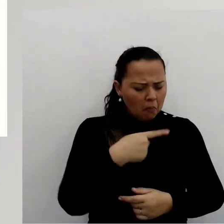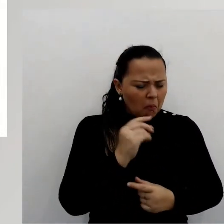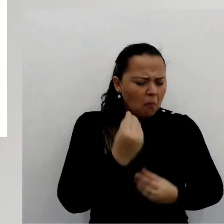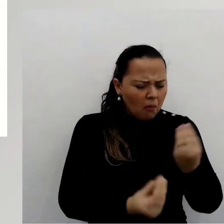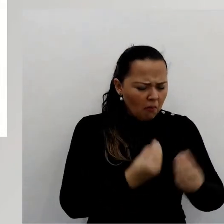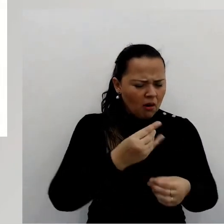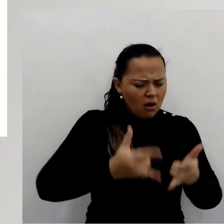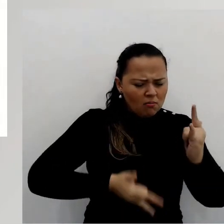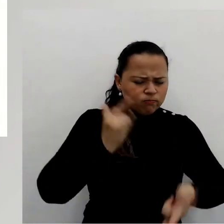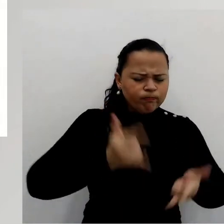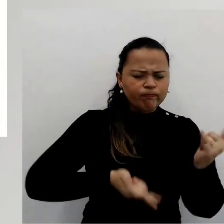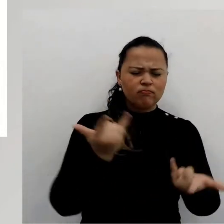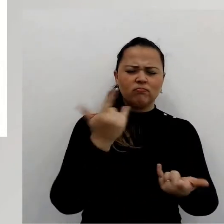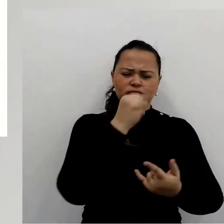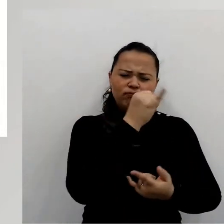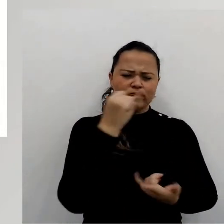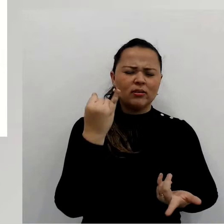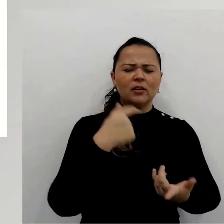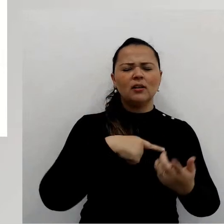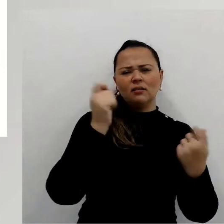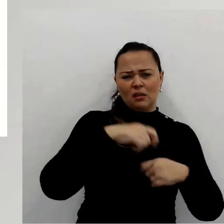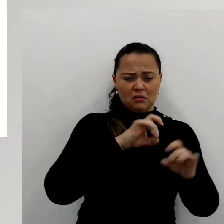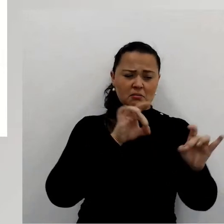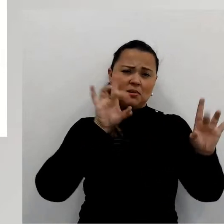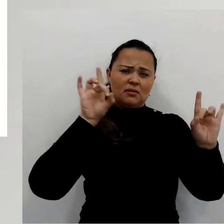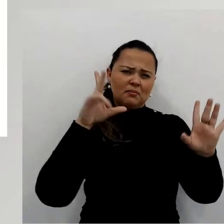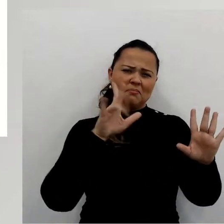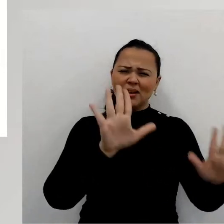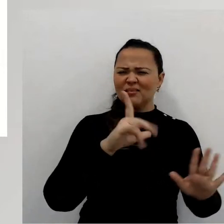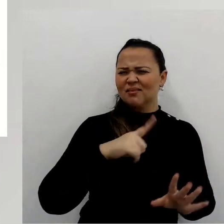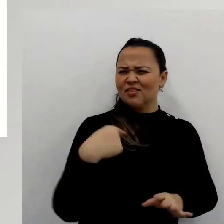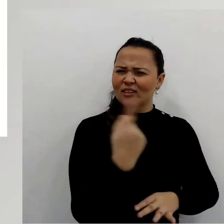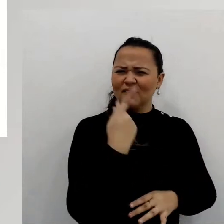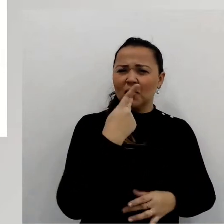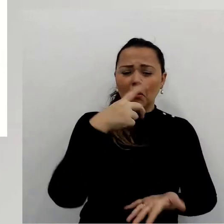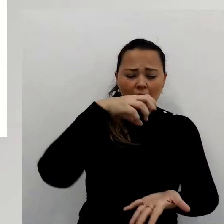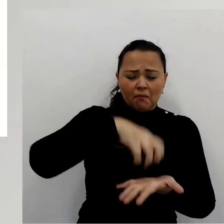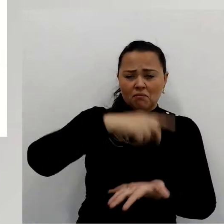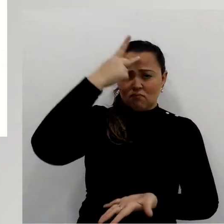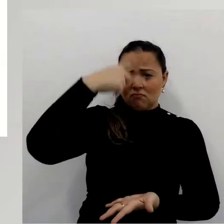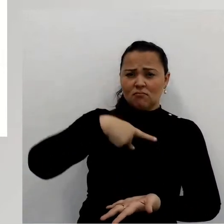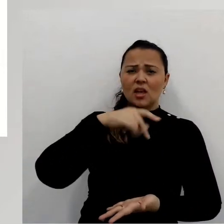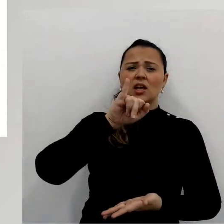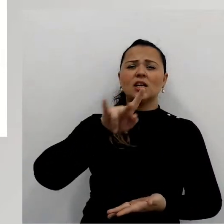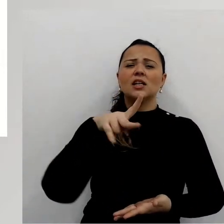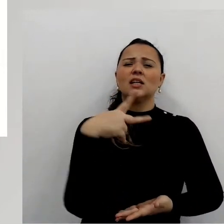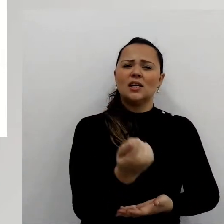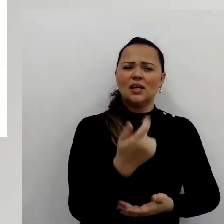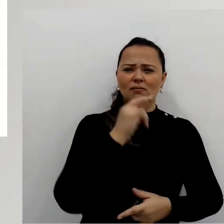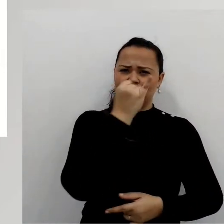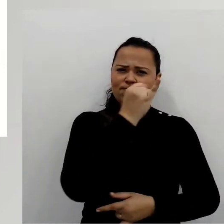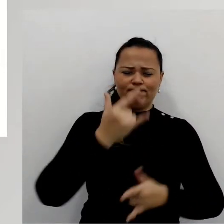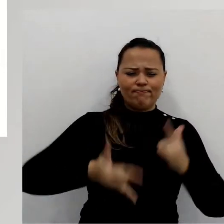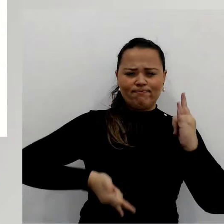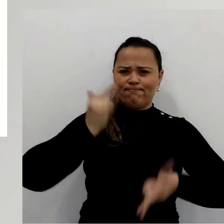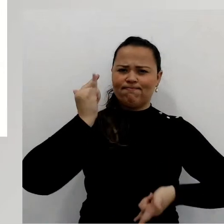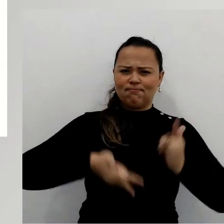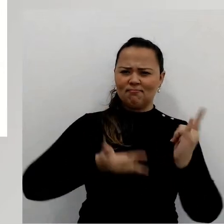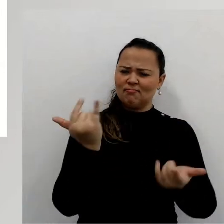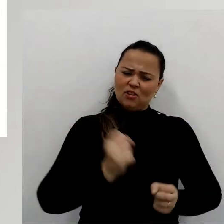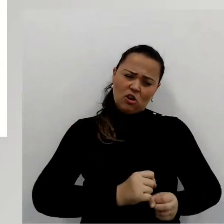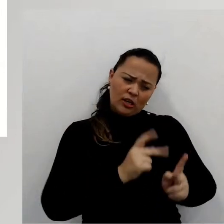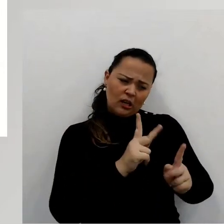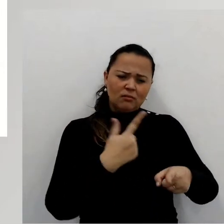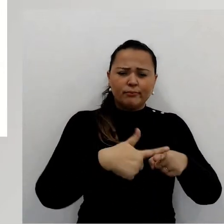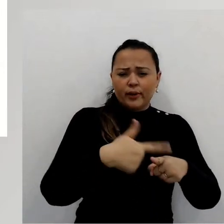really called an island of automation. And an island of automation is okay because it solves maybe a little problem, but you need to